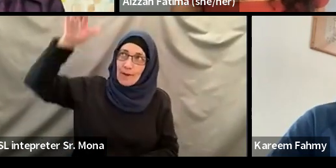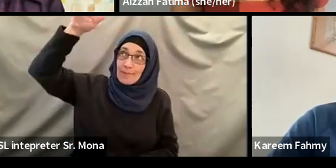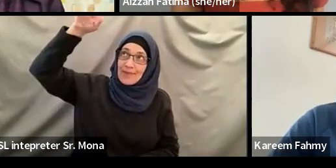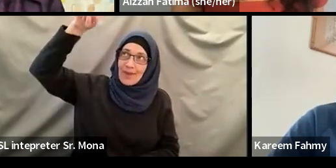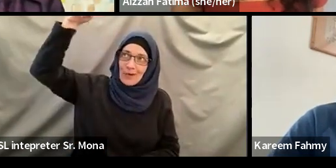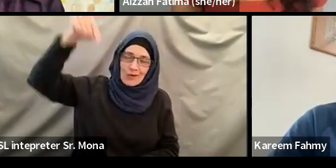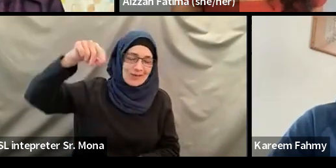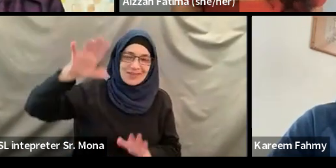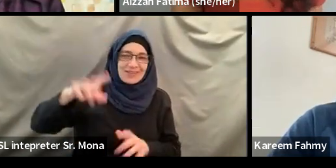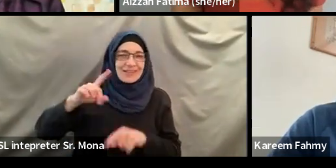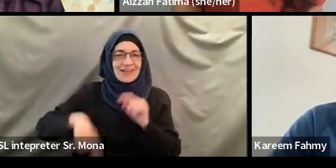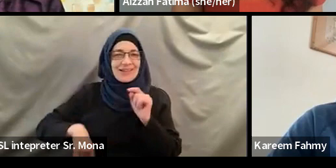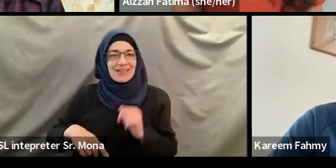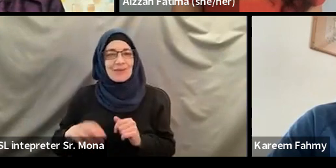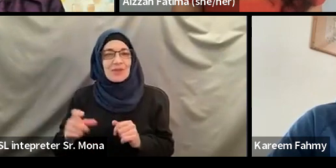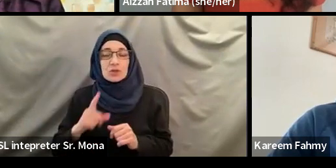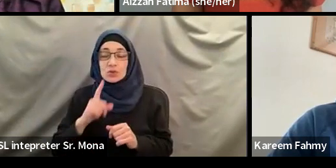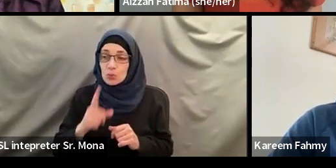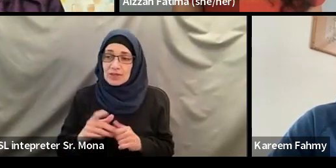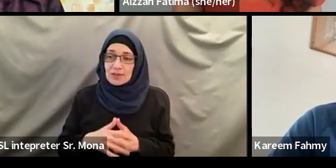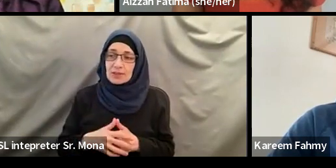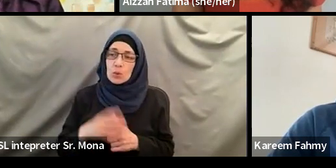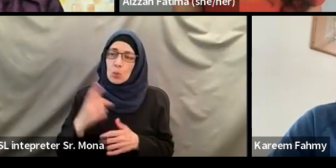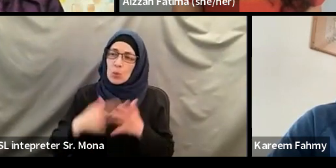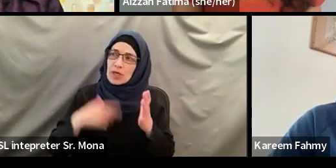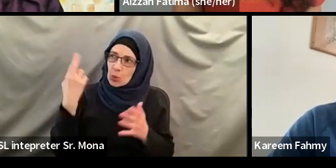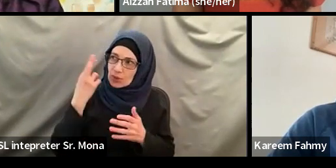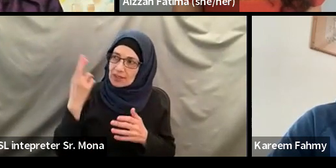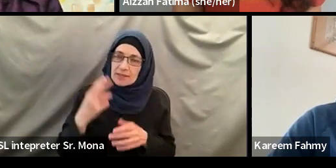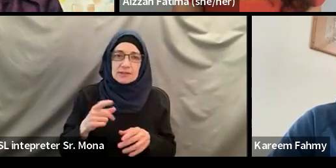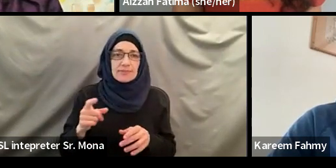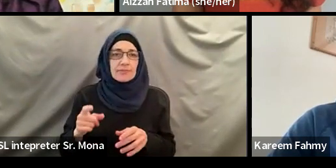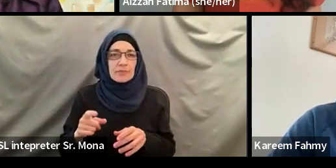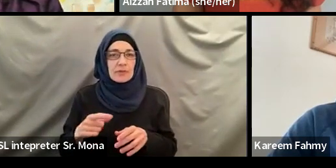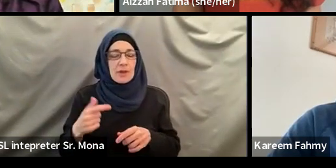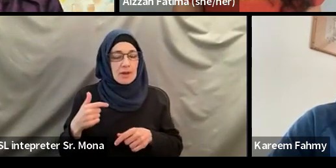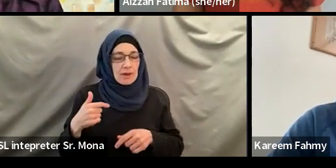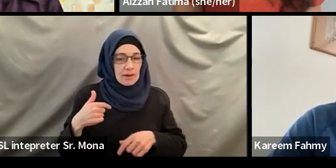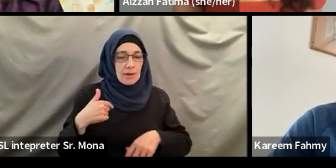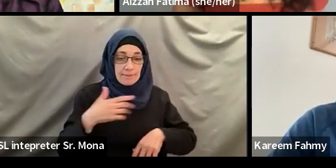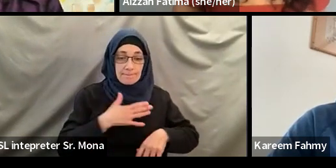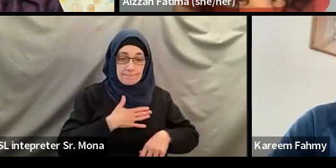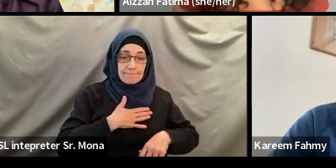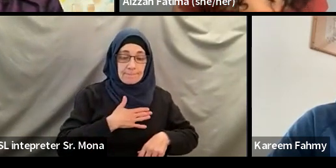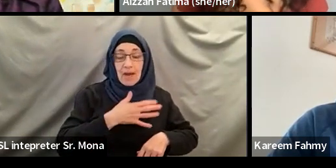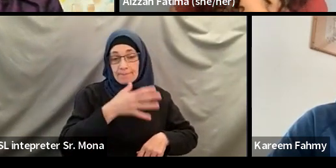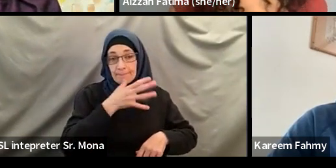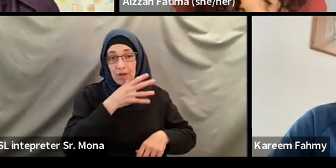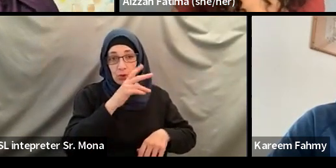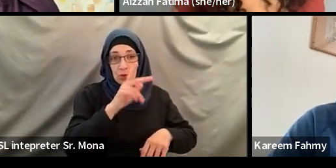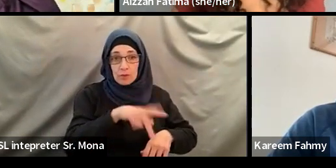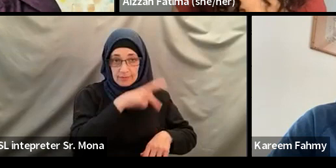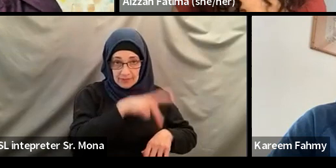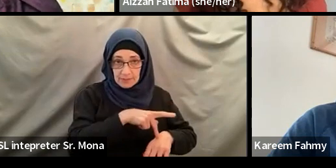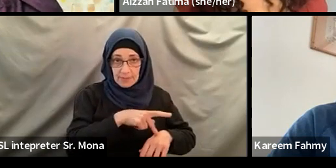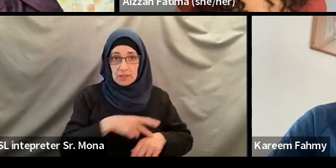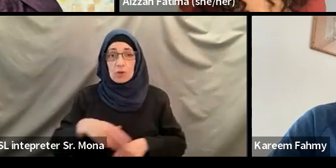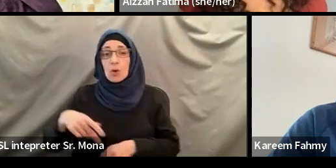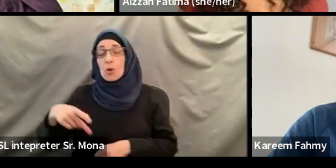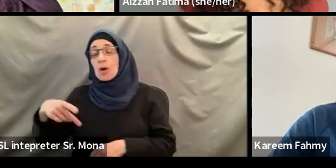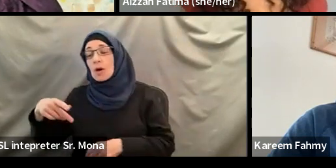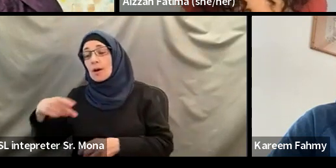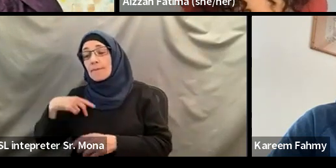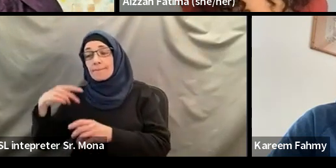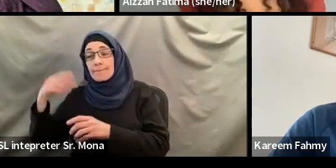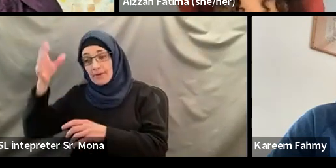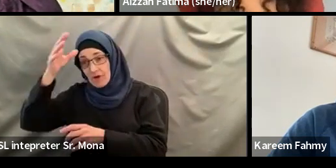great. And I actually, what I realized is, as a child of a Filipina mother and a Pakistani father, and my